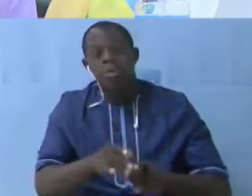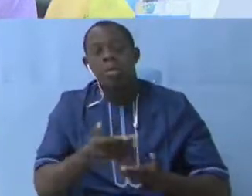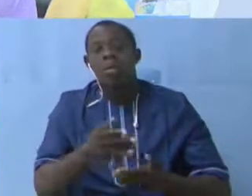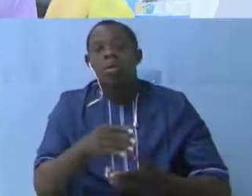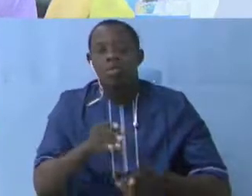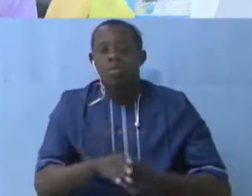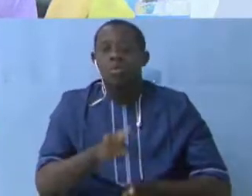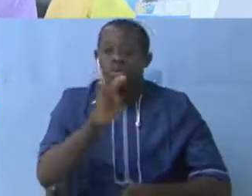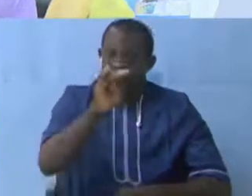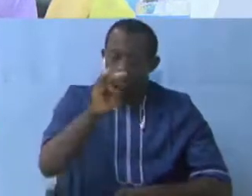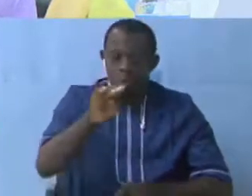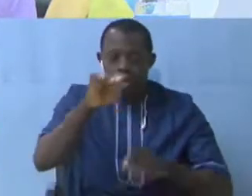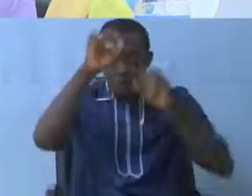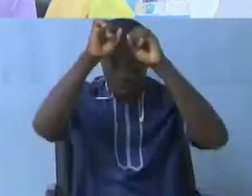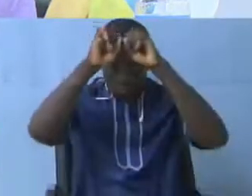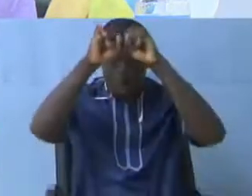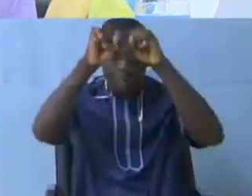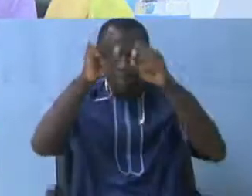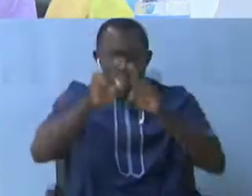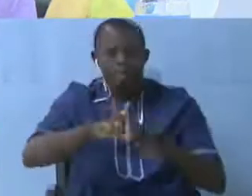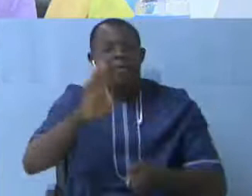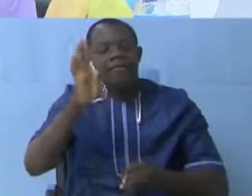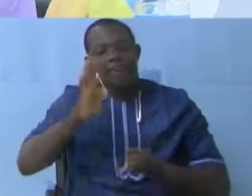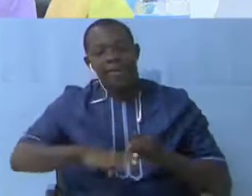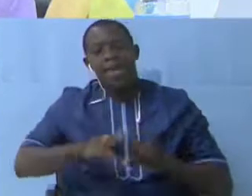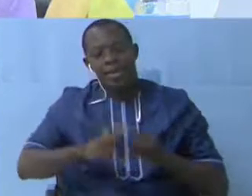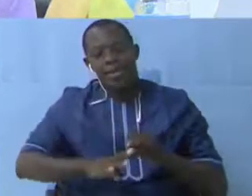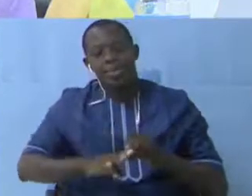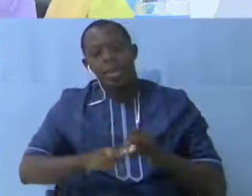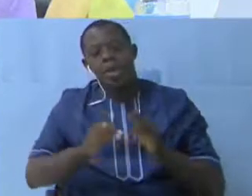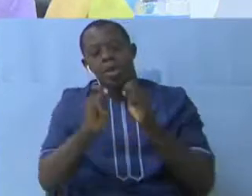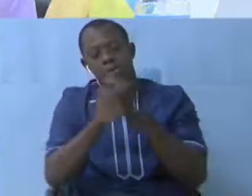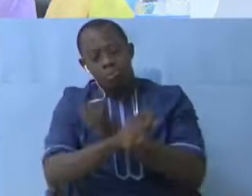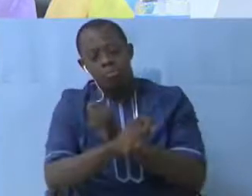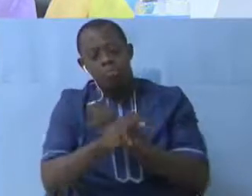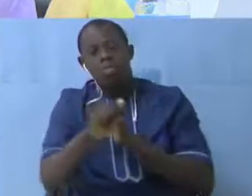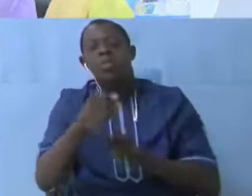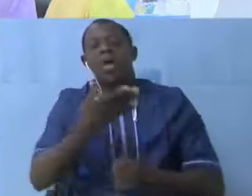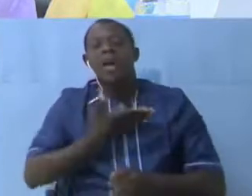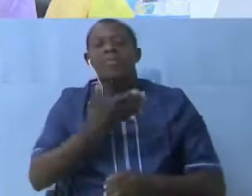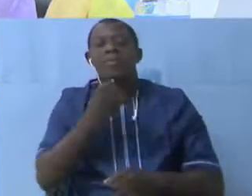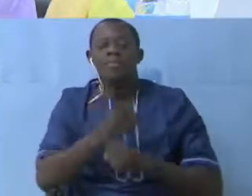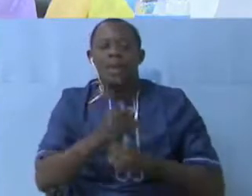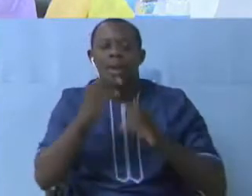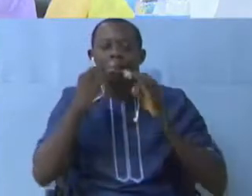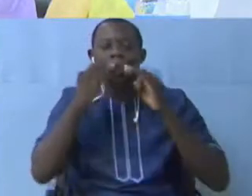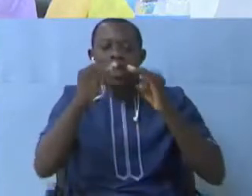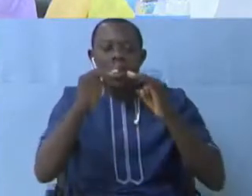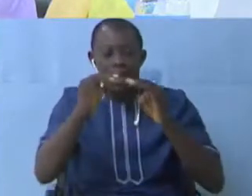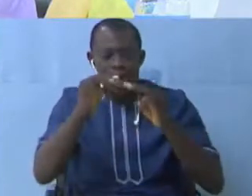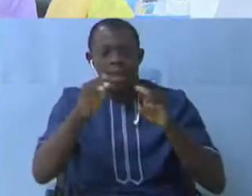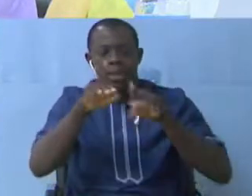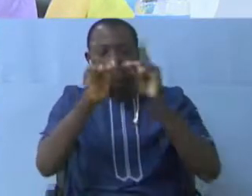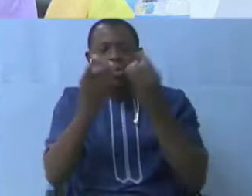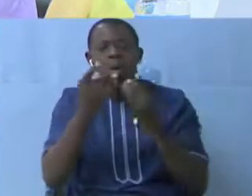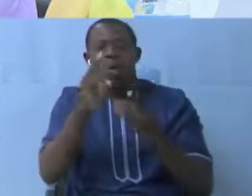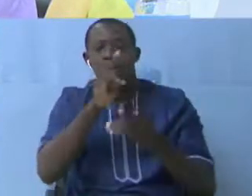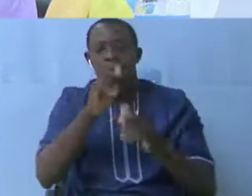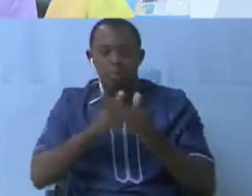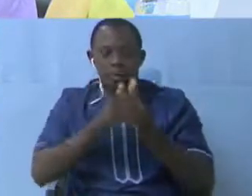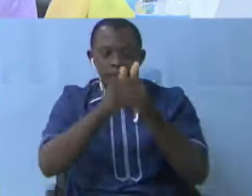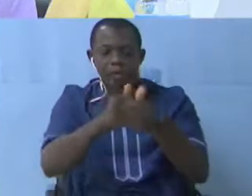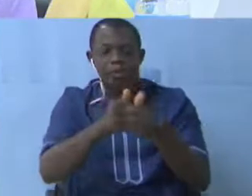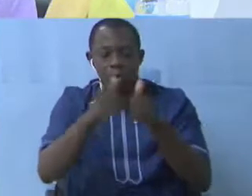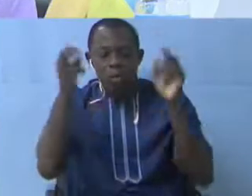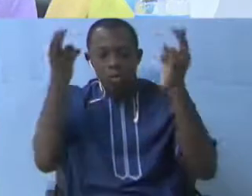to finalize the reforms so that we can have a media sector that is governed by laws that are in line with the change. yaakaar naa tamit